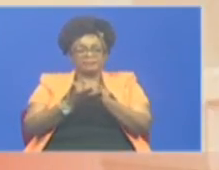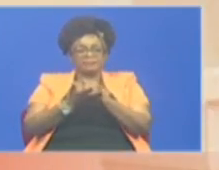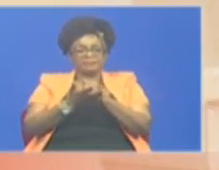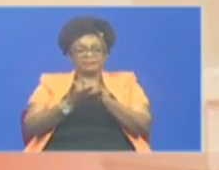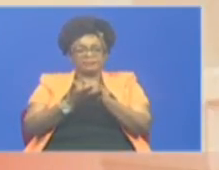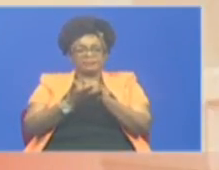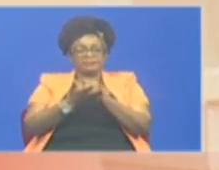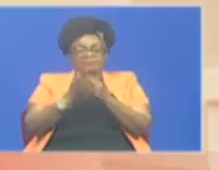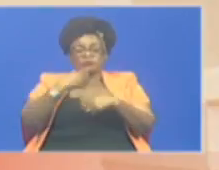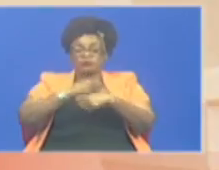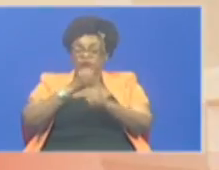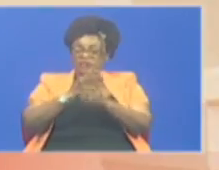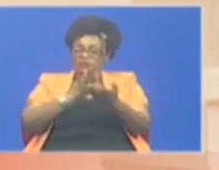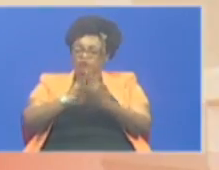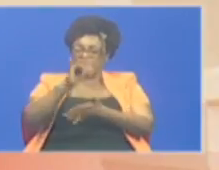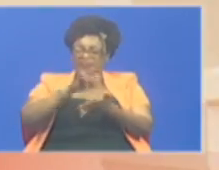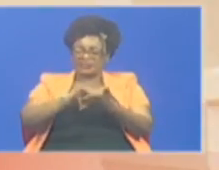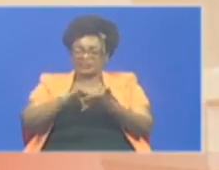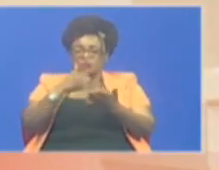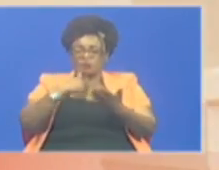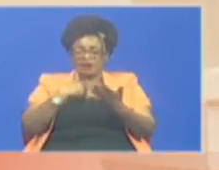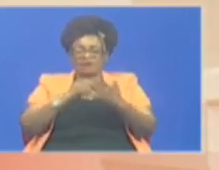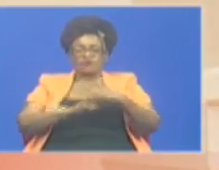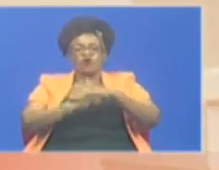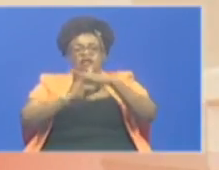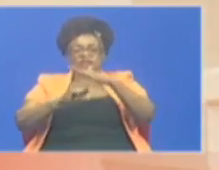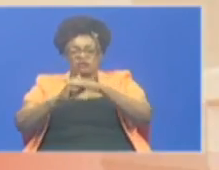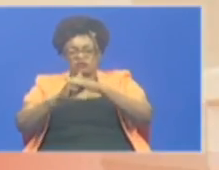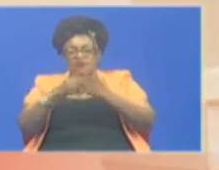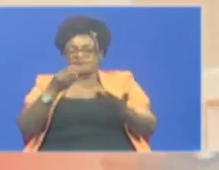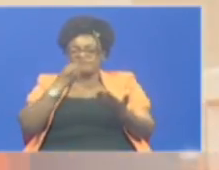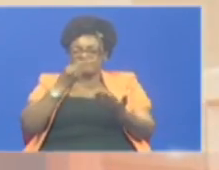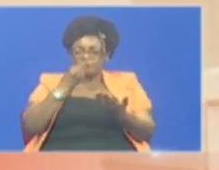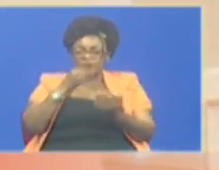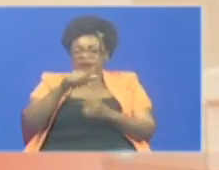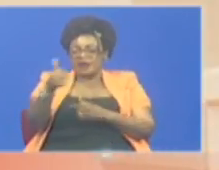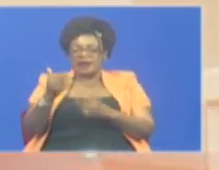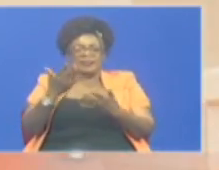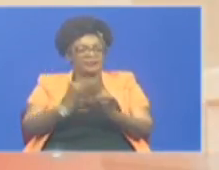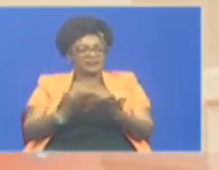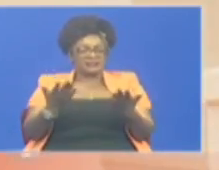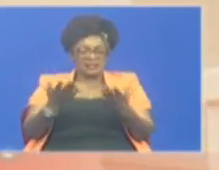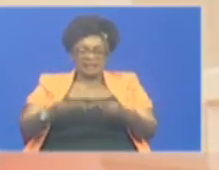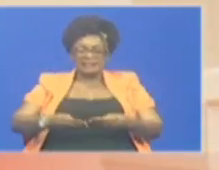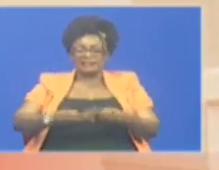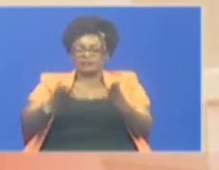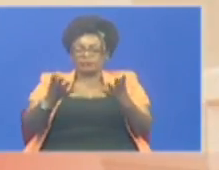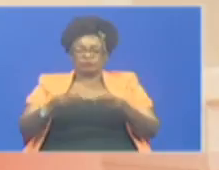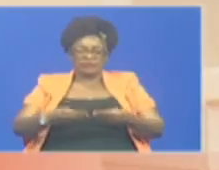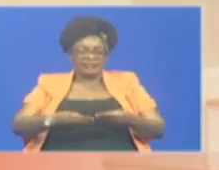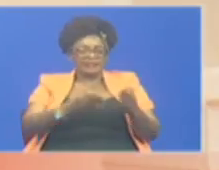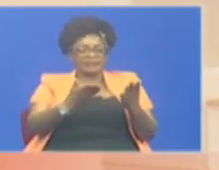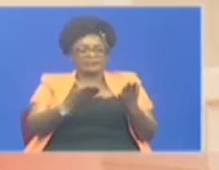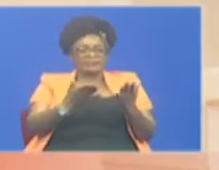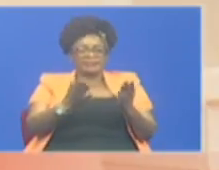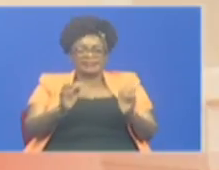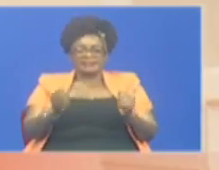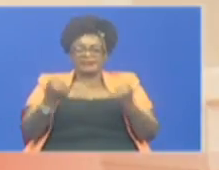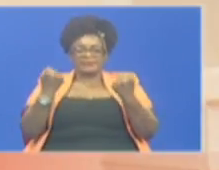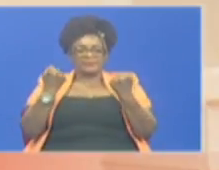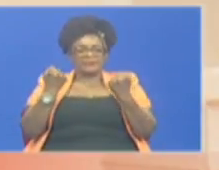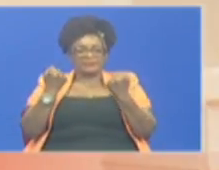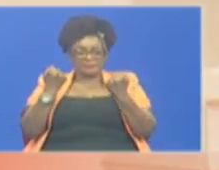To ensure that donations, especially food and non-cash items, are distributed in a safe